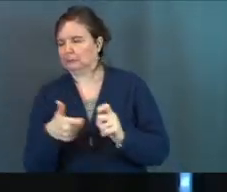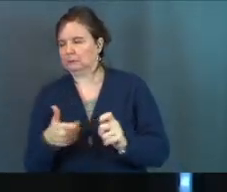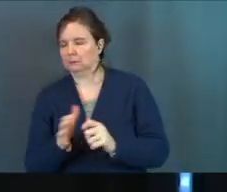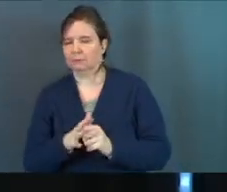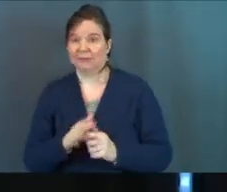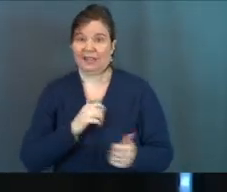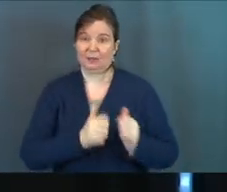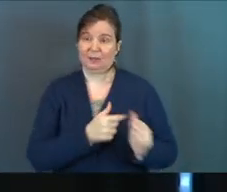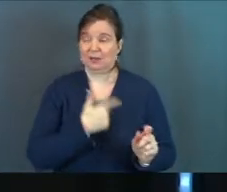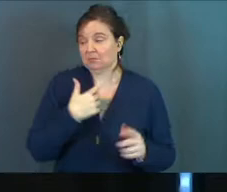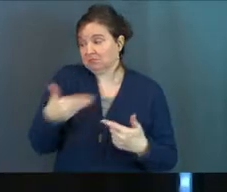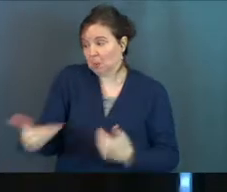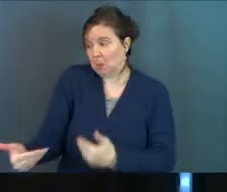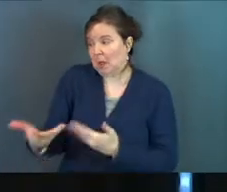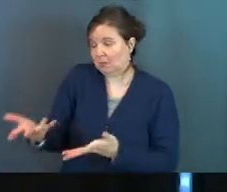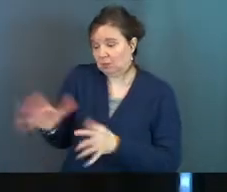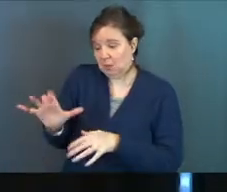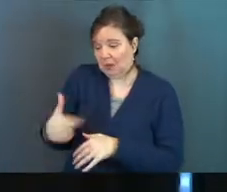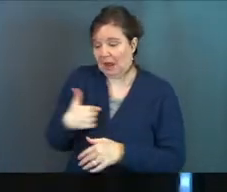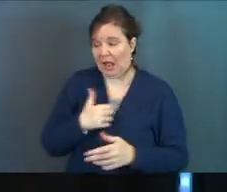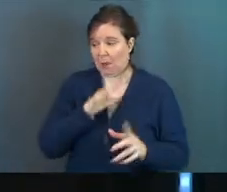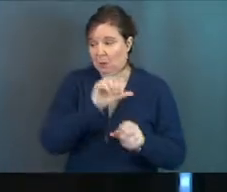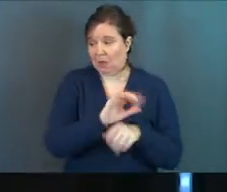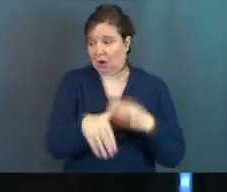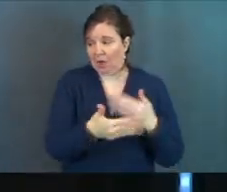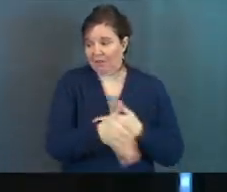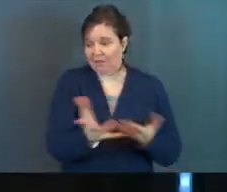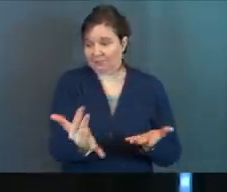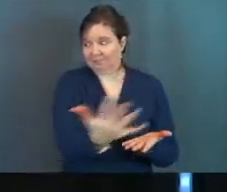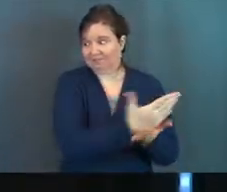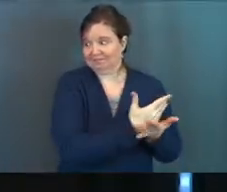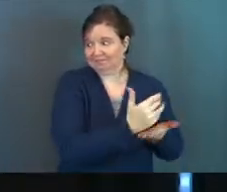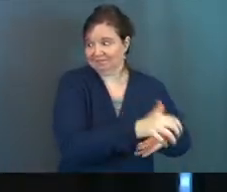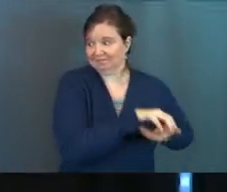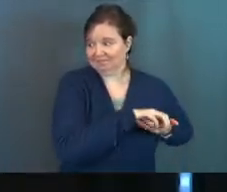And he was competitive. So he's like, you go right ahead and do that. I'll catch all the fish today.